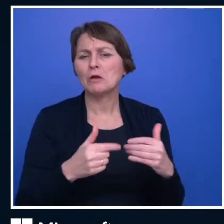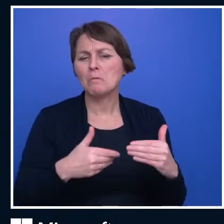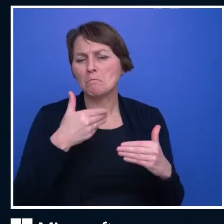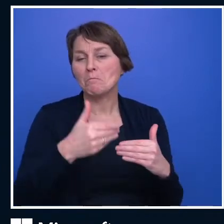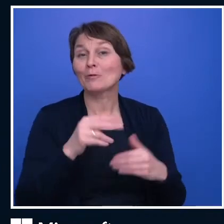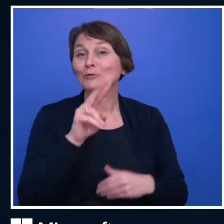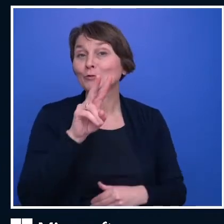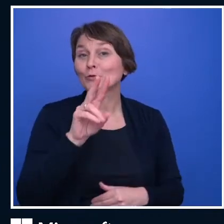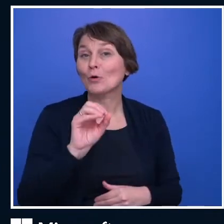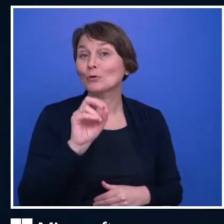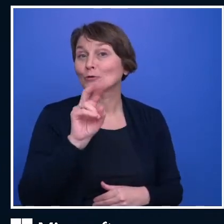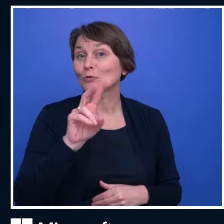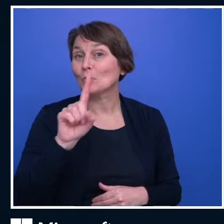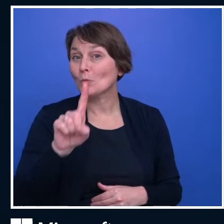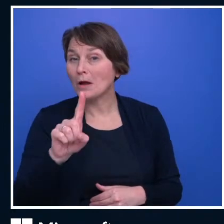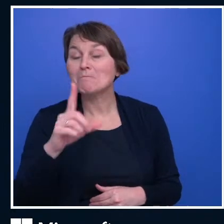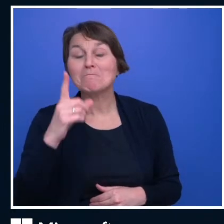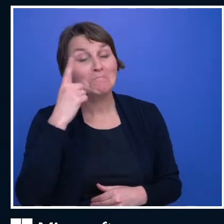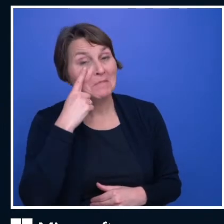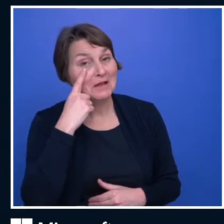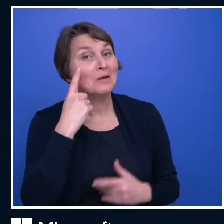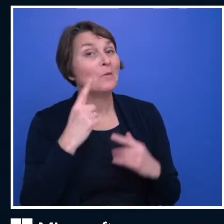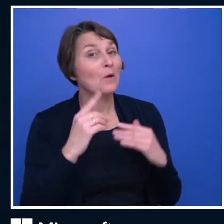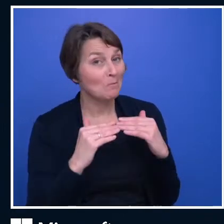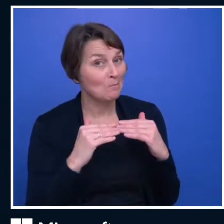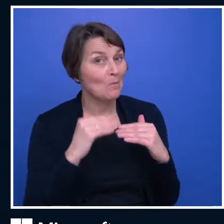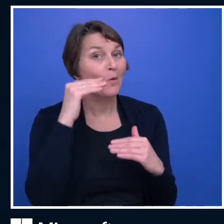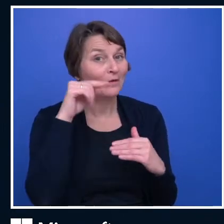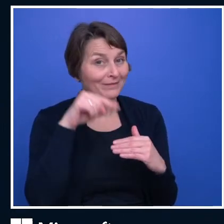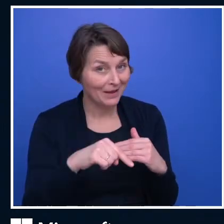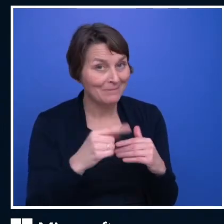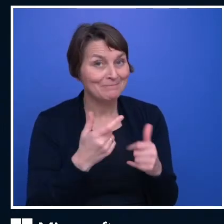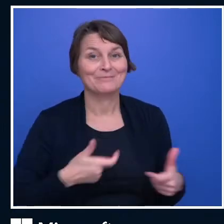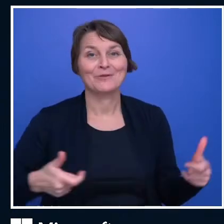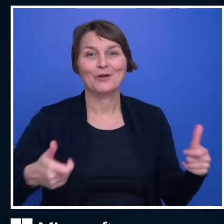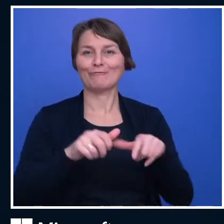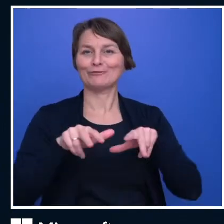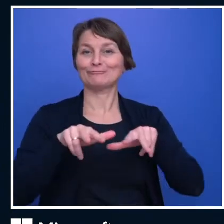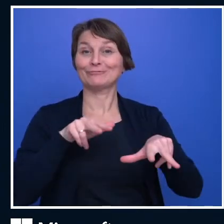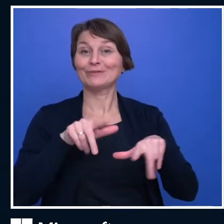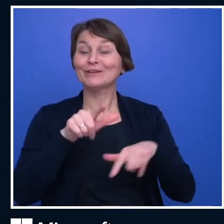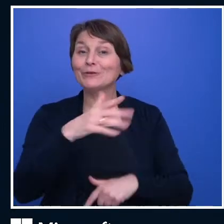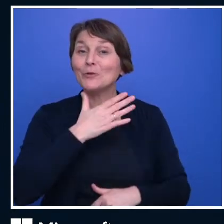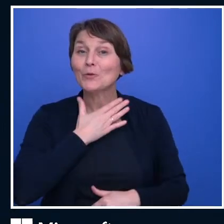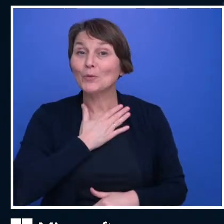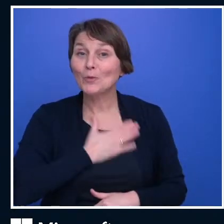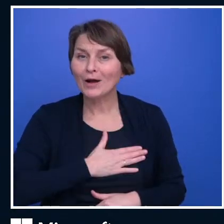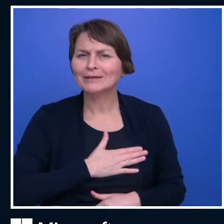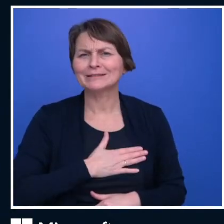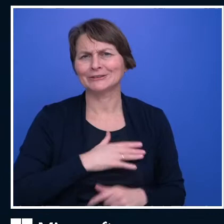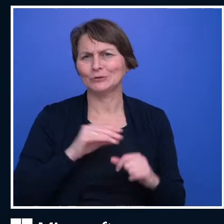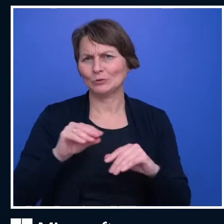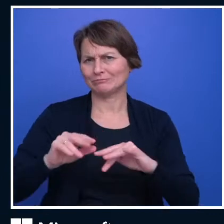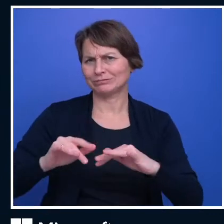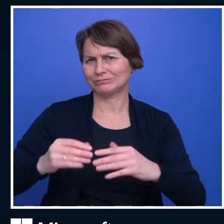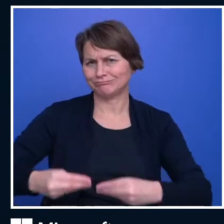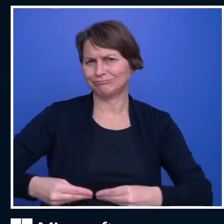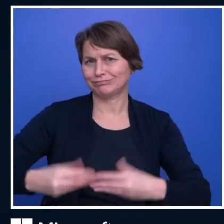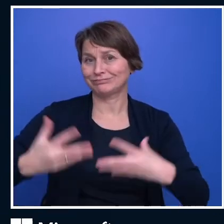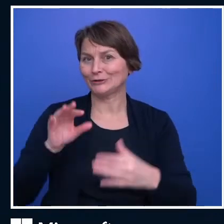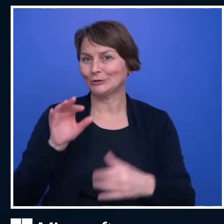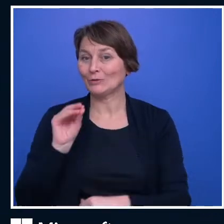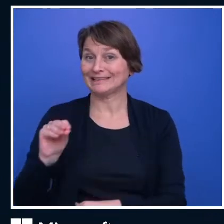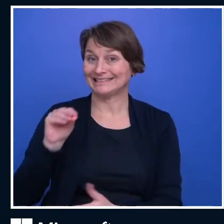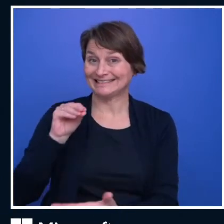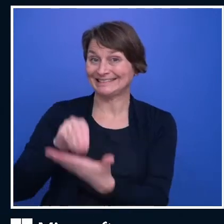can expect one more conference like this. And if you do want that, please write in the chat that we definitely want to continue, and that